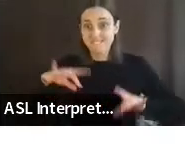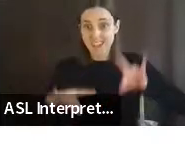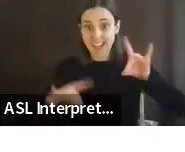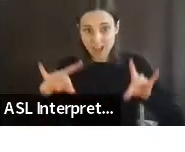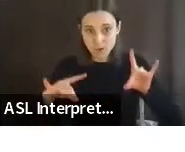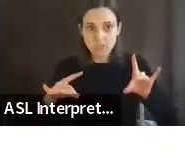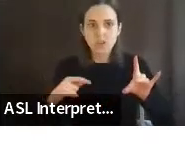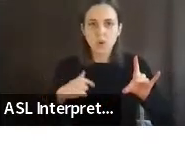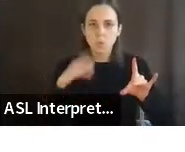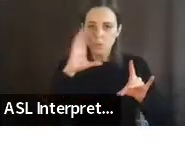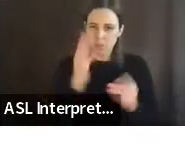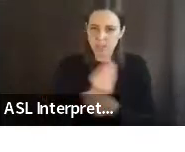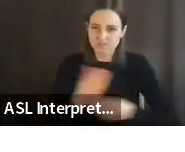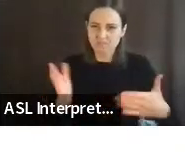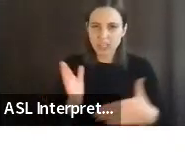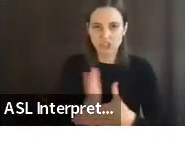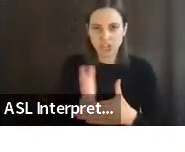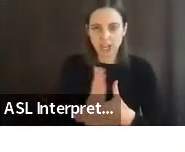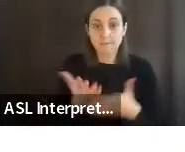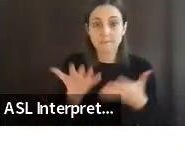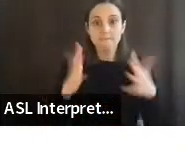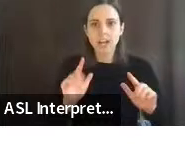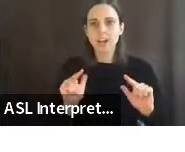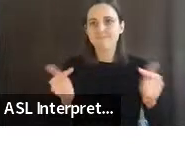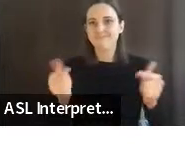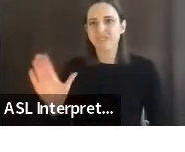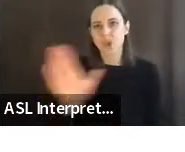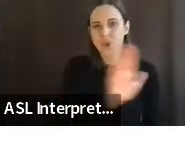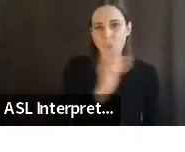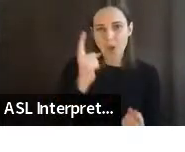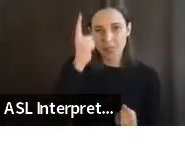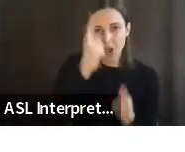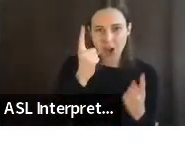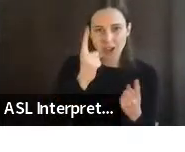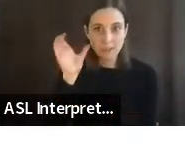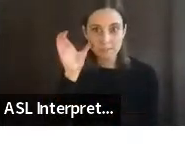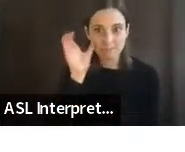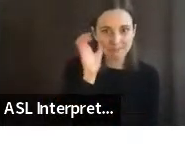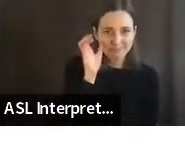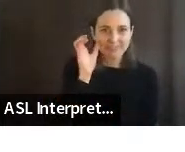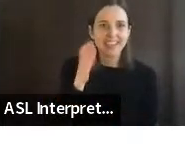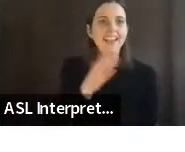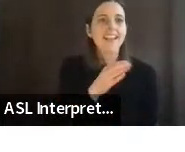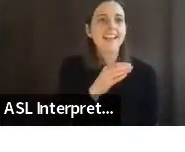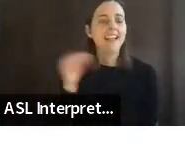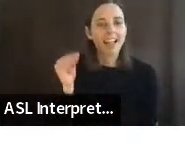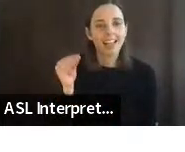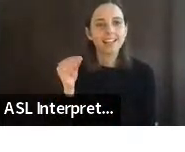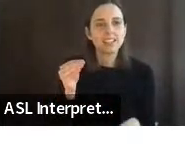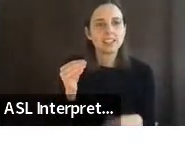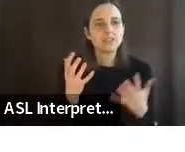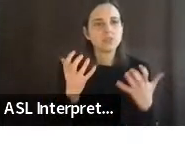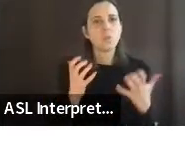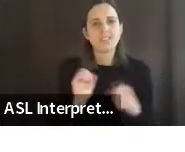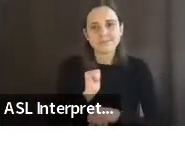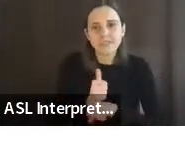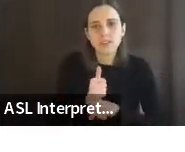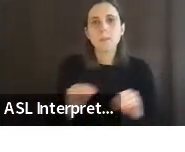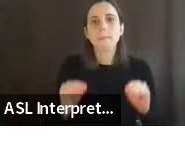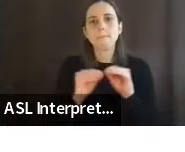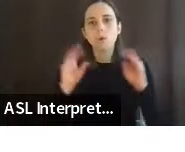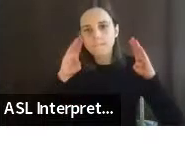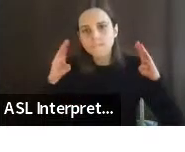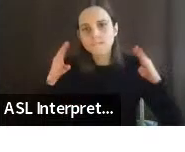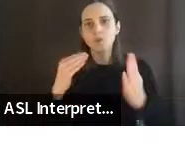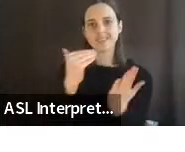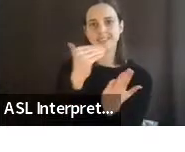thoughts. And as we move towards trying to get to a more focused list of considerations in particular around mode.